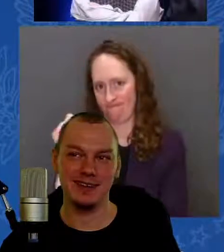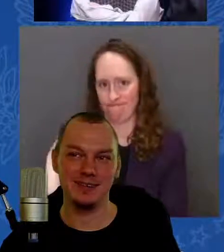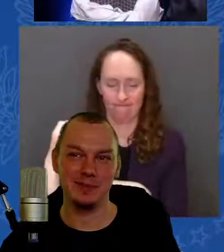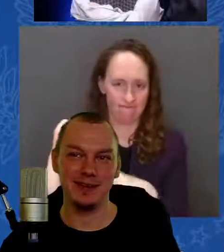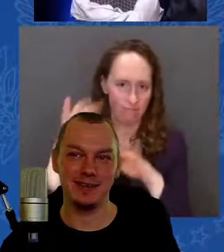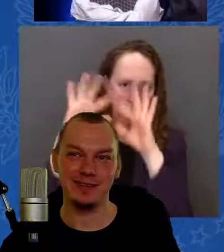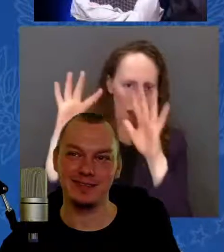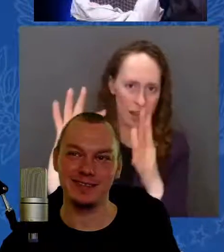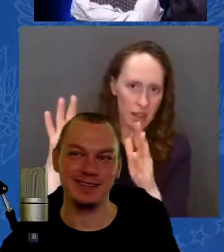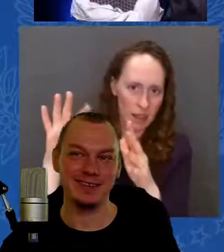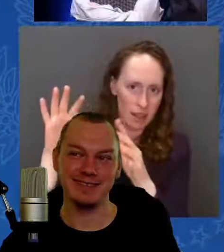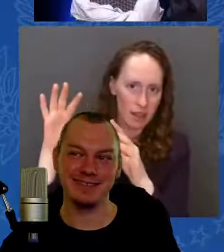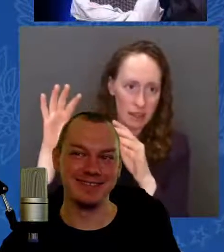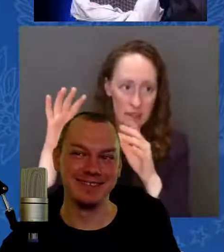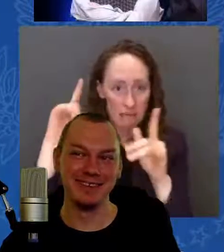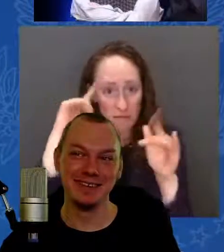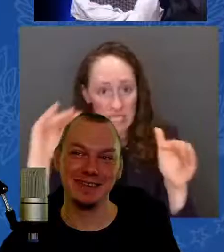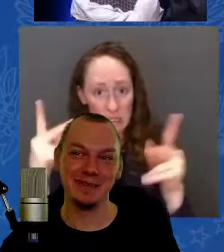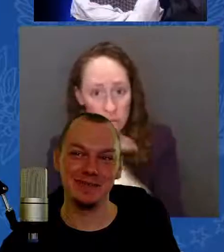are the guys in the background. They're like,